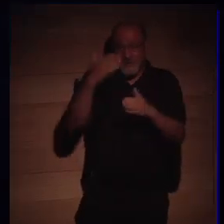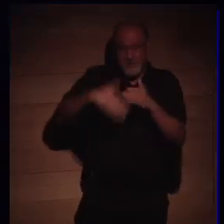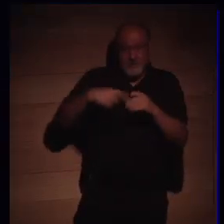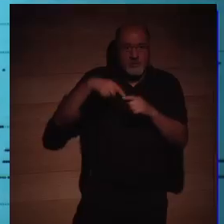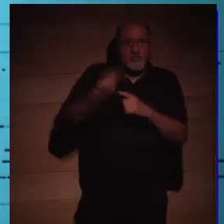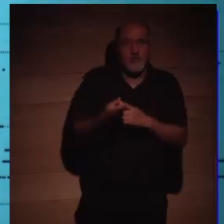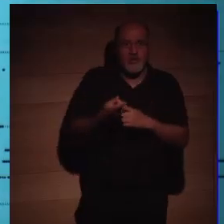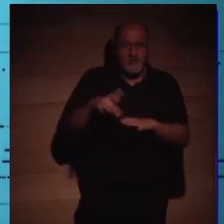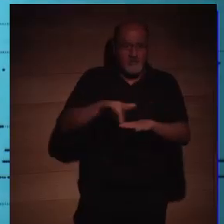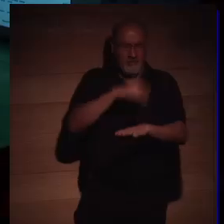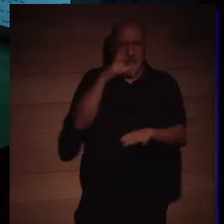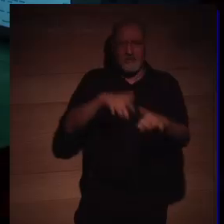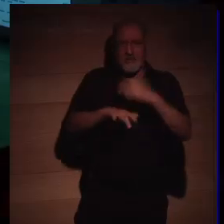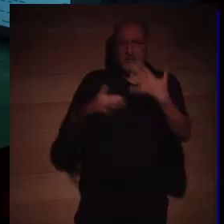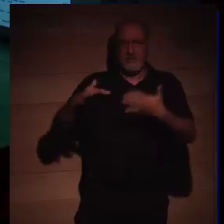inside.